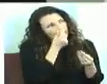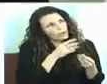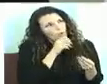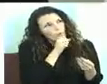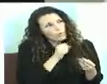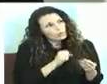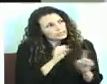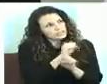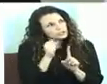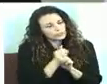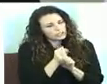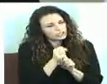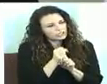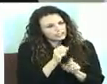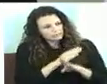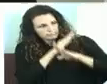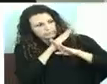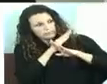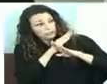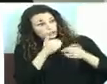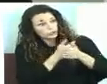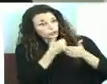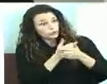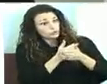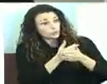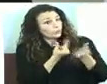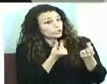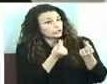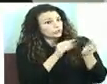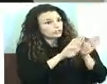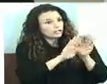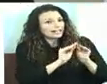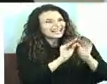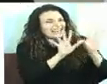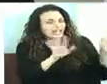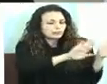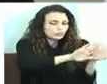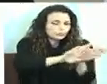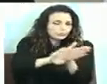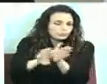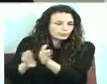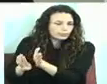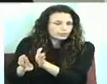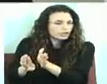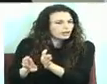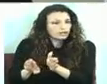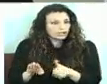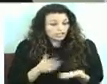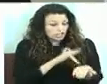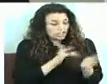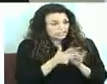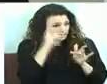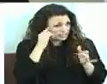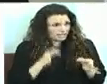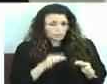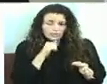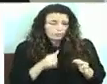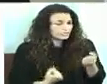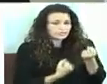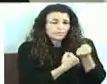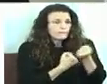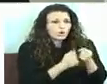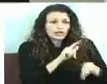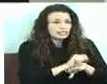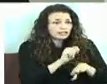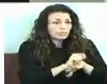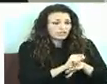situations. You have to clear them out. Jesus cleared out what wasn't serving the temple. He cleared out the clutter,